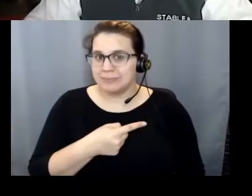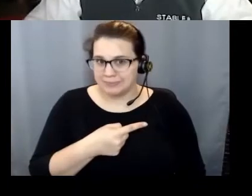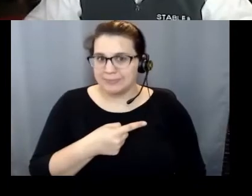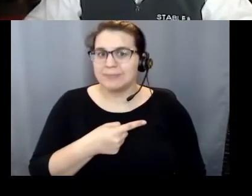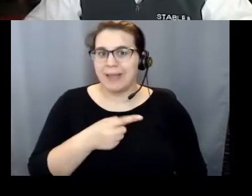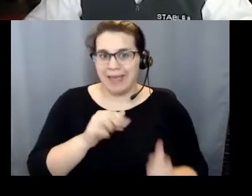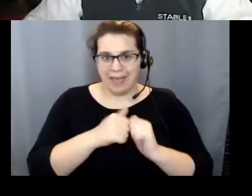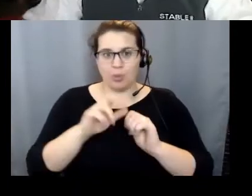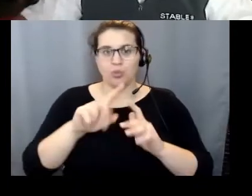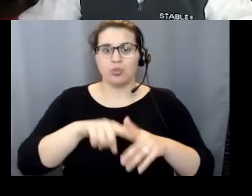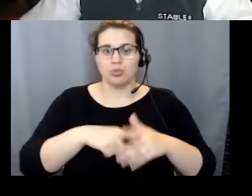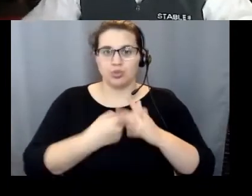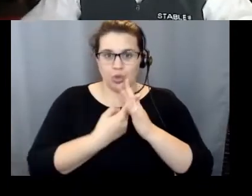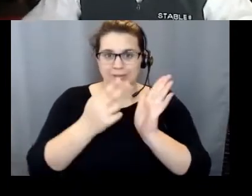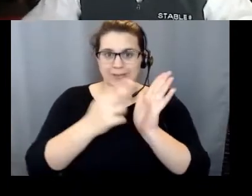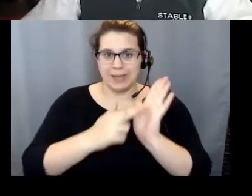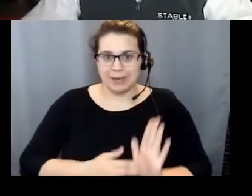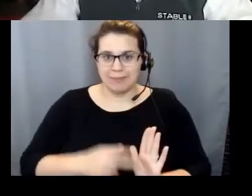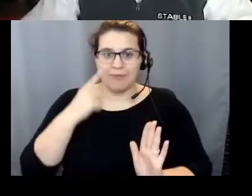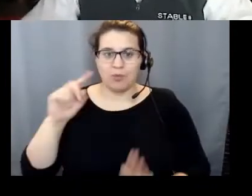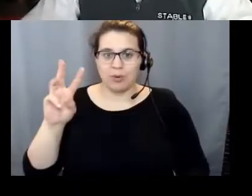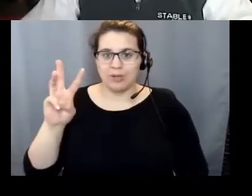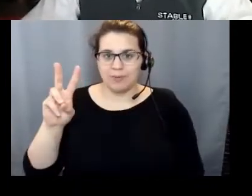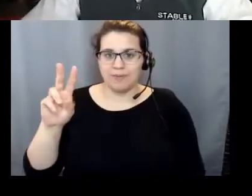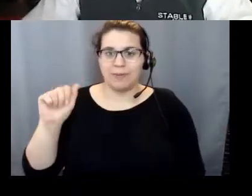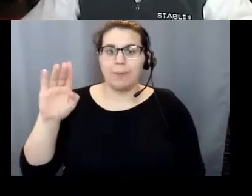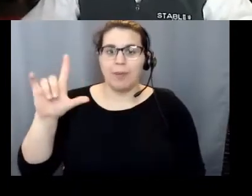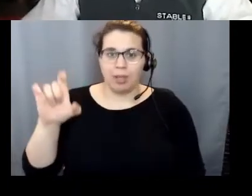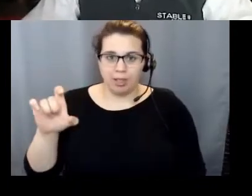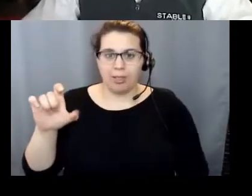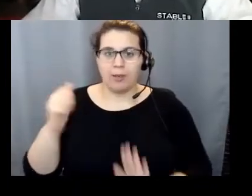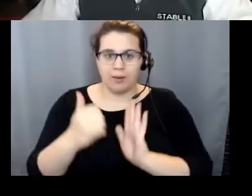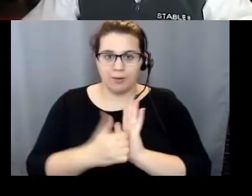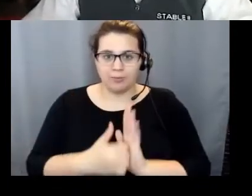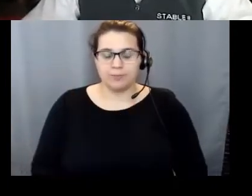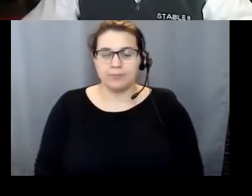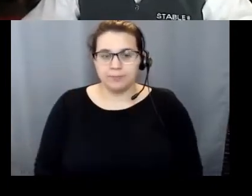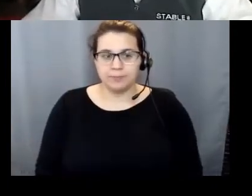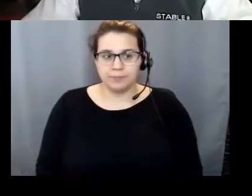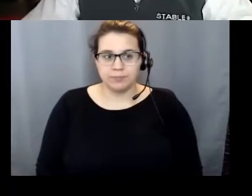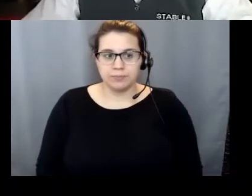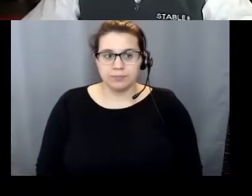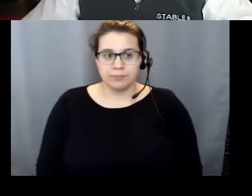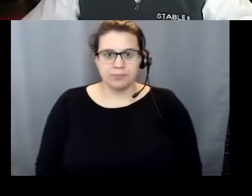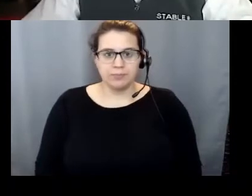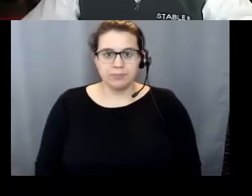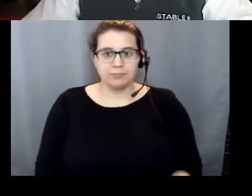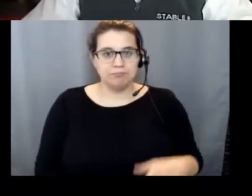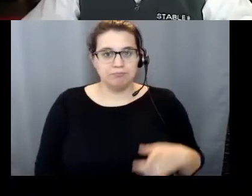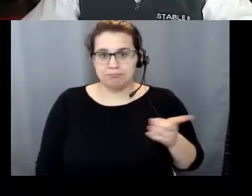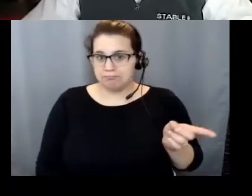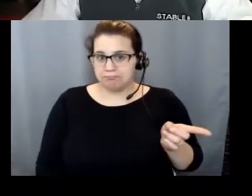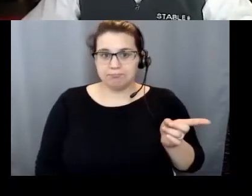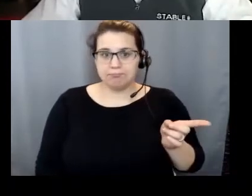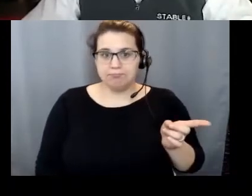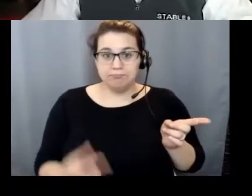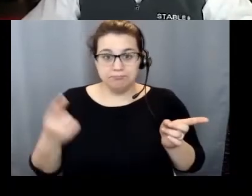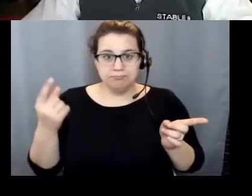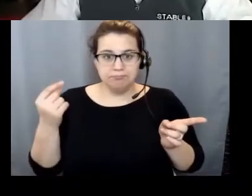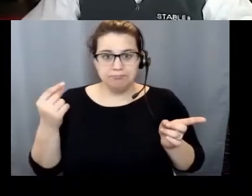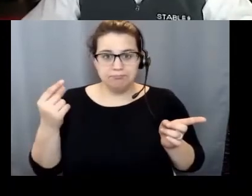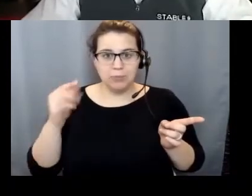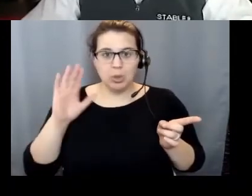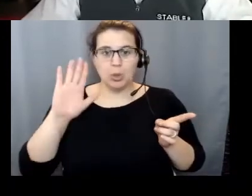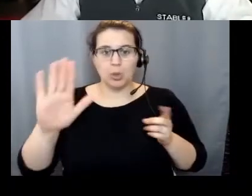for a WVABLE account. This opening screen, all there really is to do is to put in an